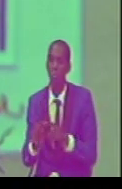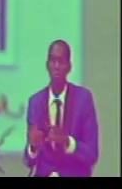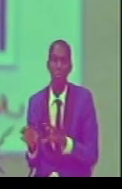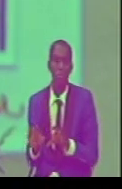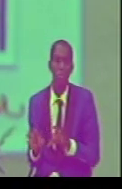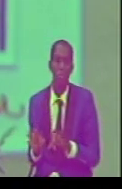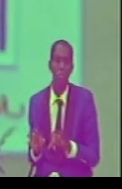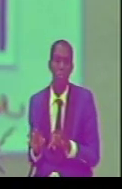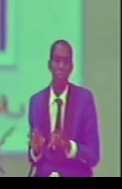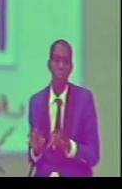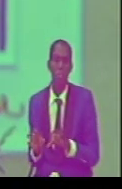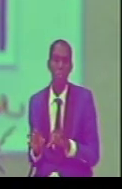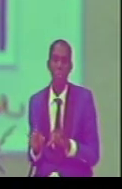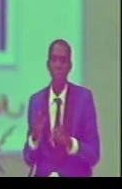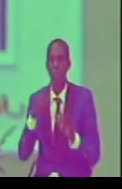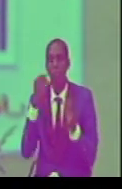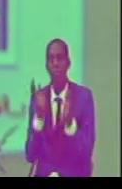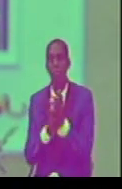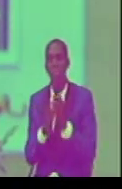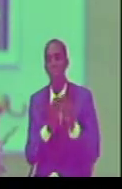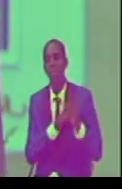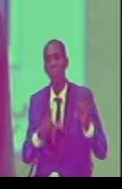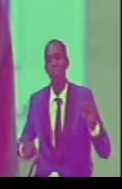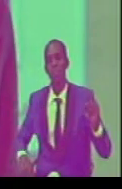so I'm very happy. Thank you very much.